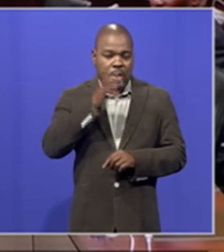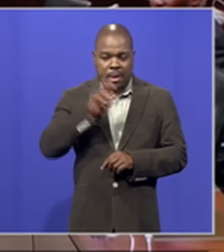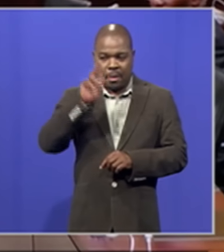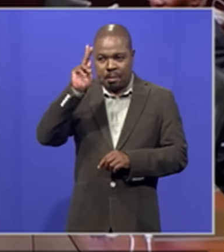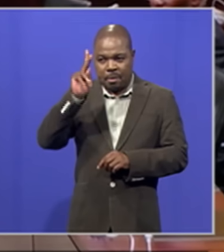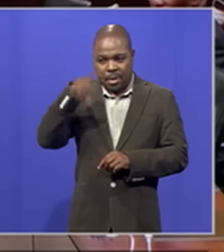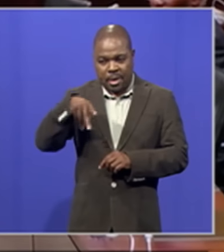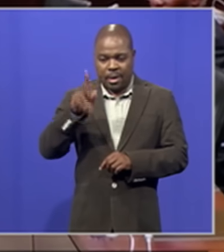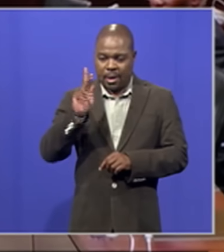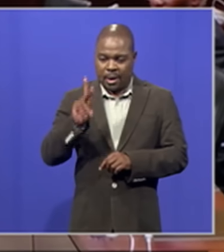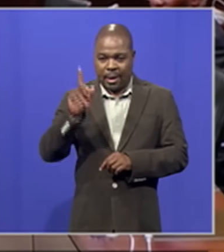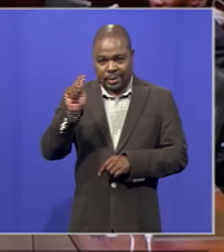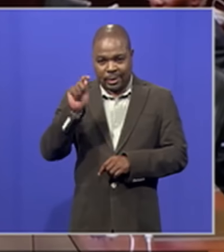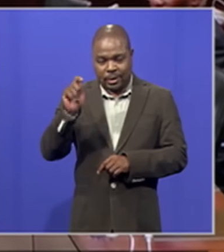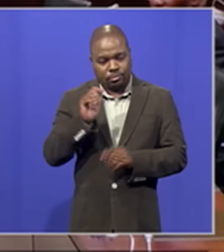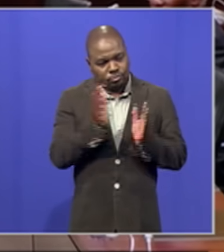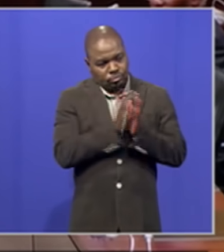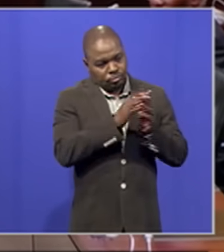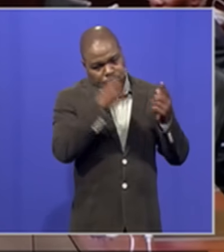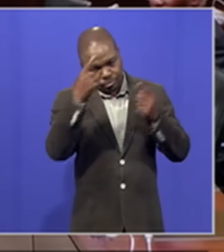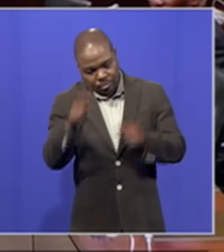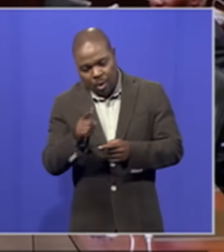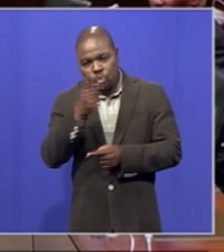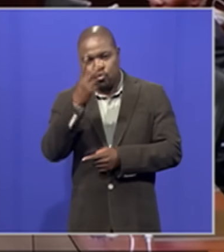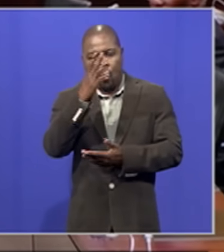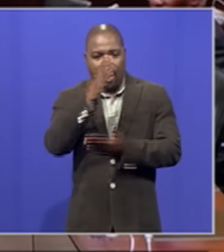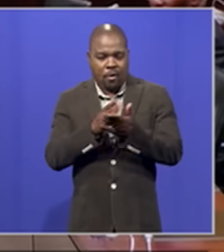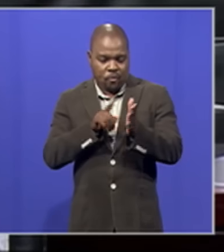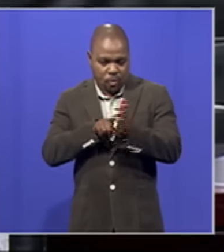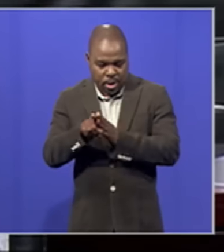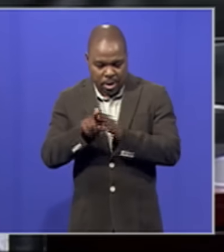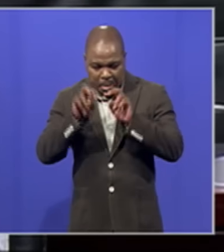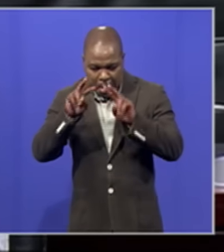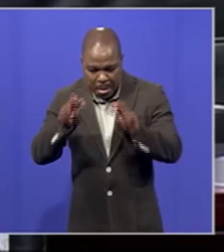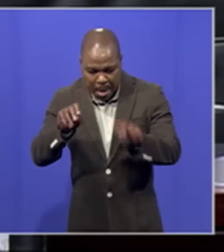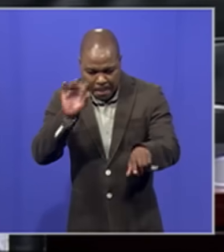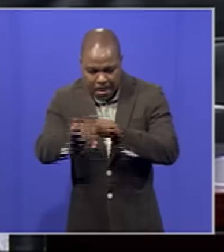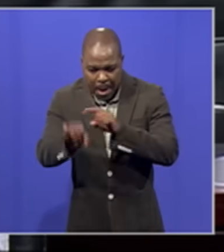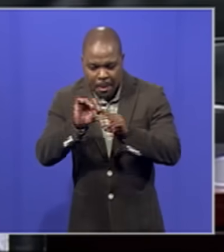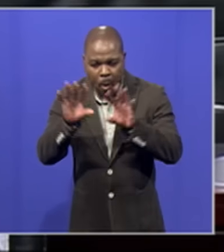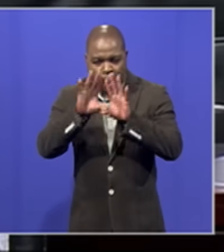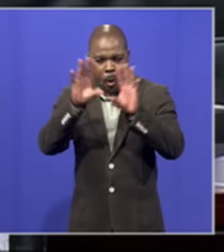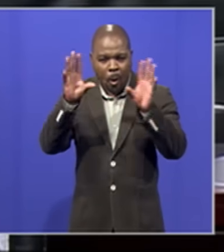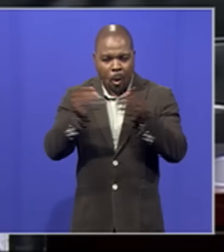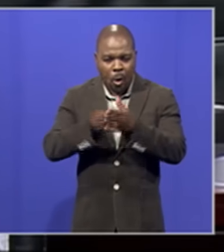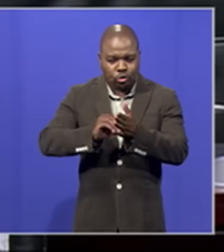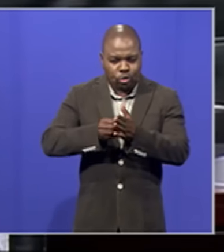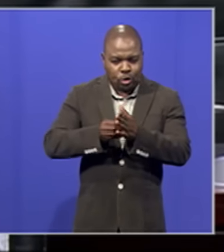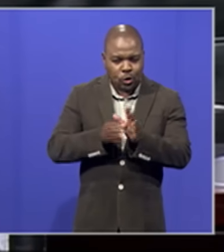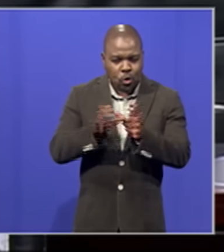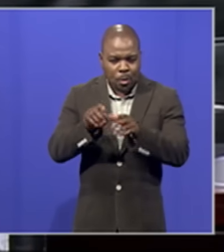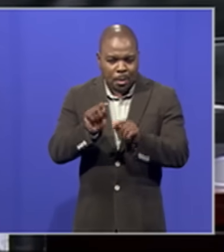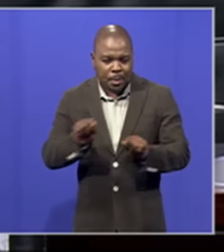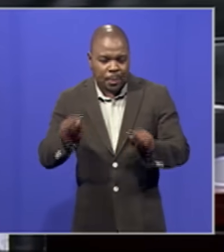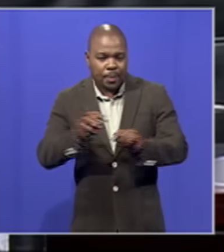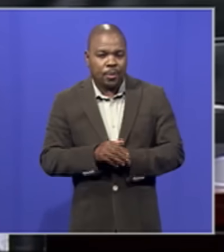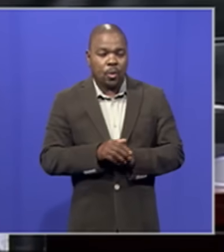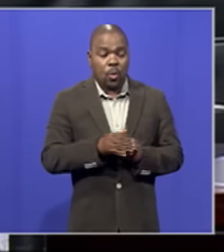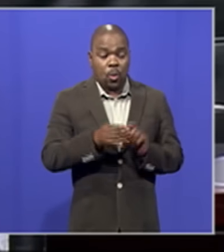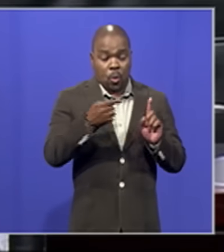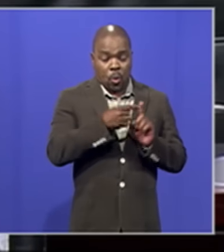e gopetše go thuša fela dibeke tše pedi le seripa gomme ya utulla mathaithai ka moka a segongwana seo. O re sehlopha